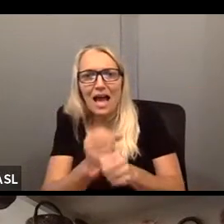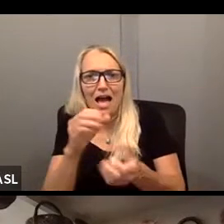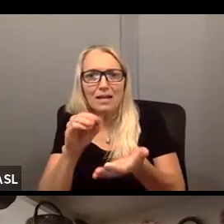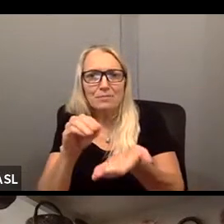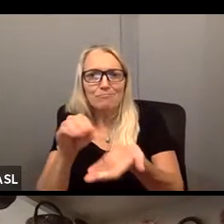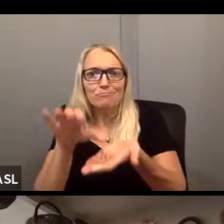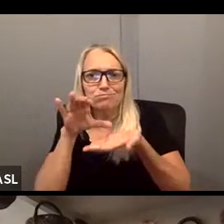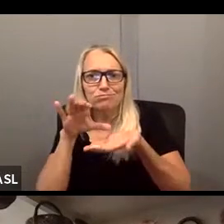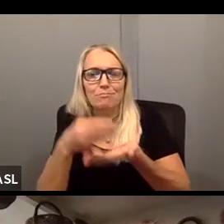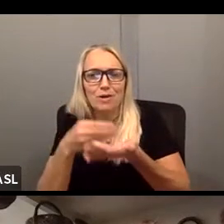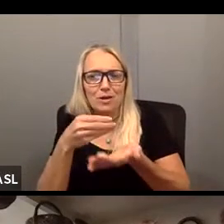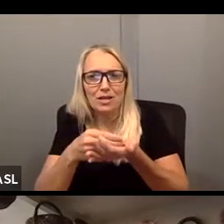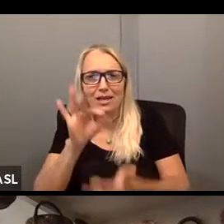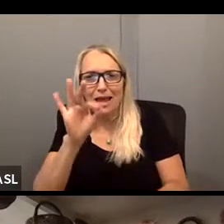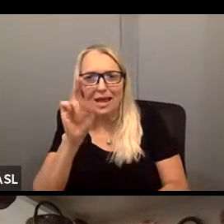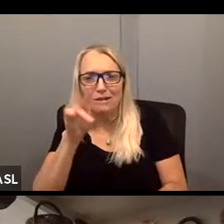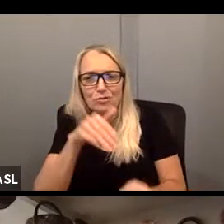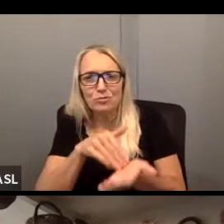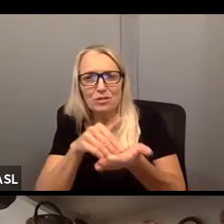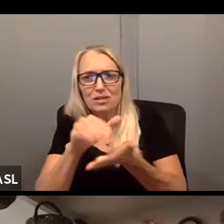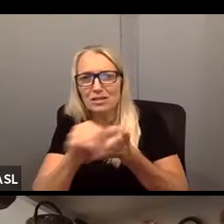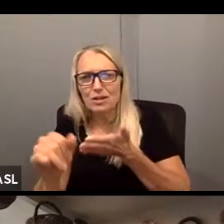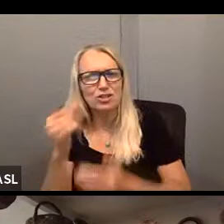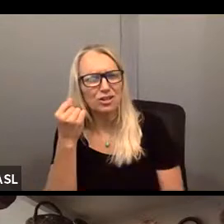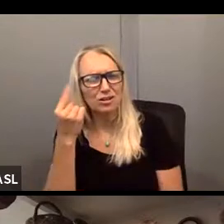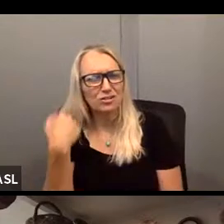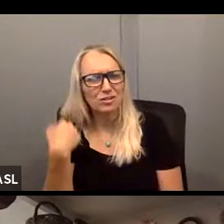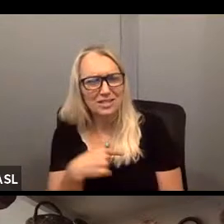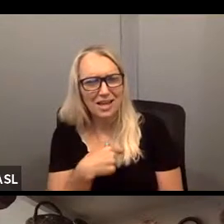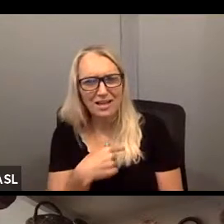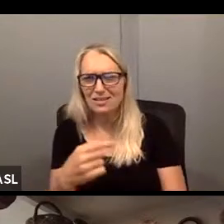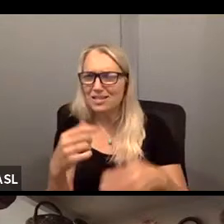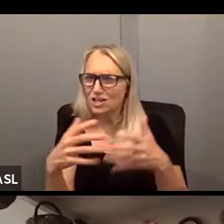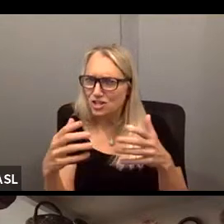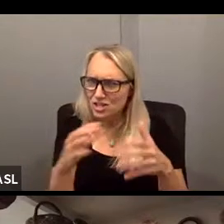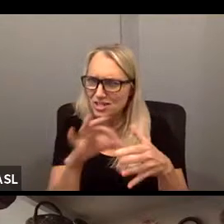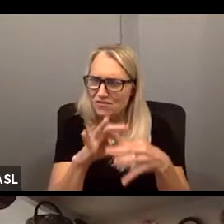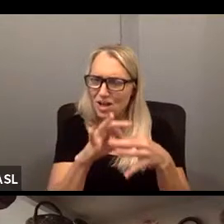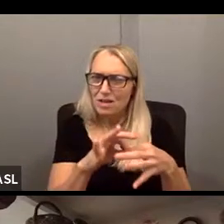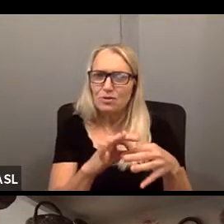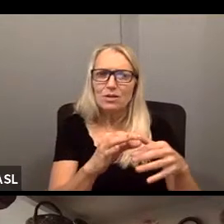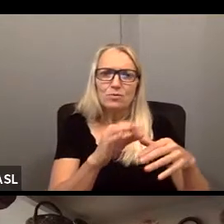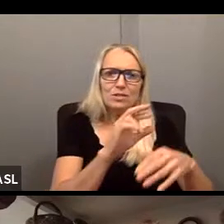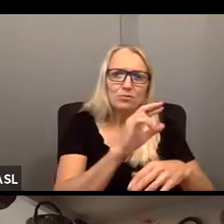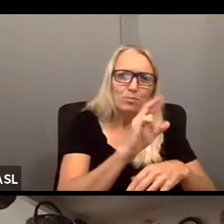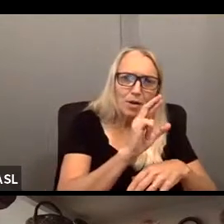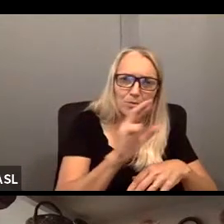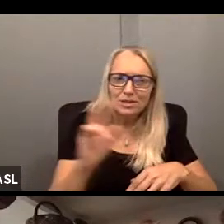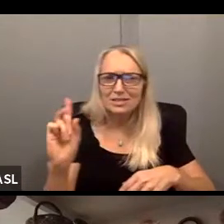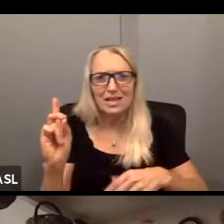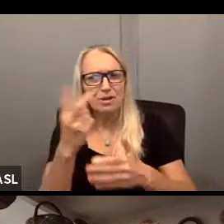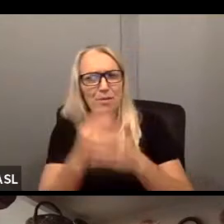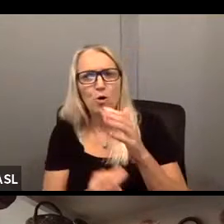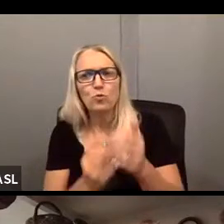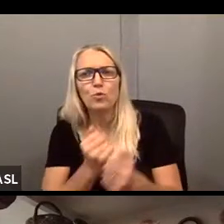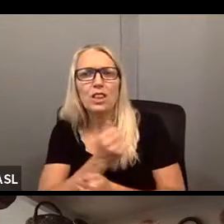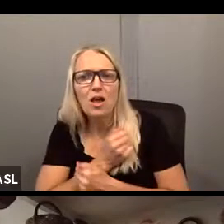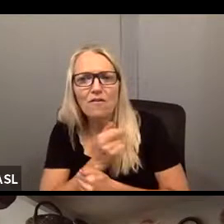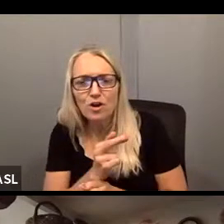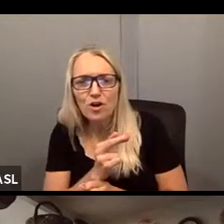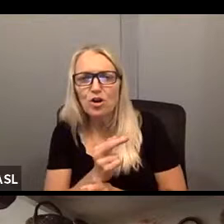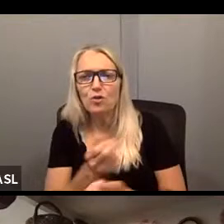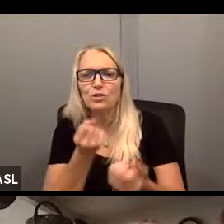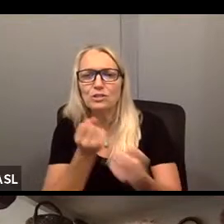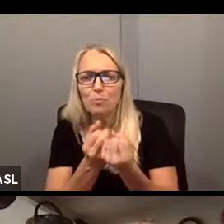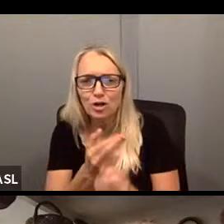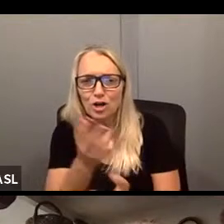grant. She understands us and has built a great reputation with Democrats and Republicans alike. We love her and we want to